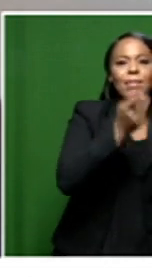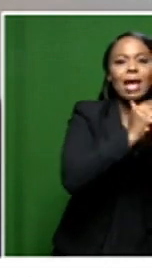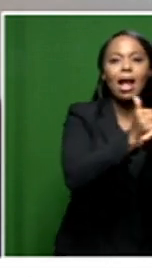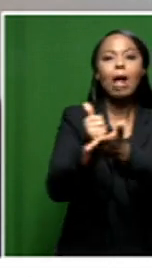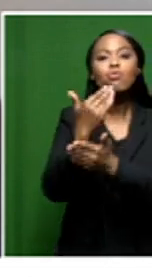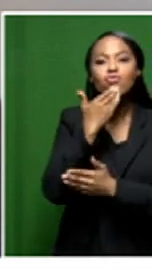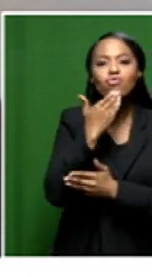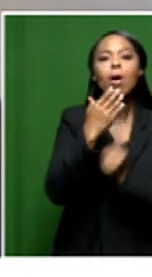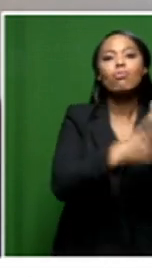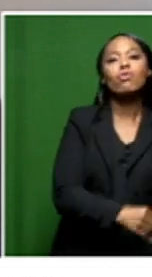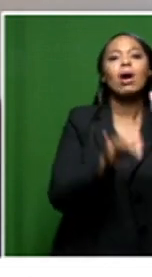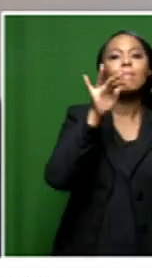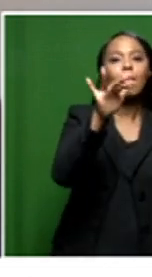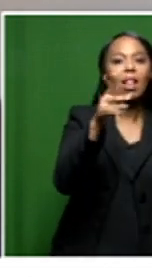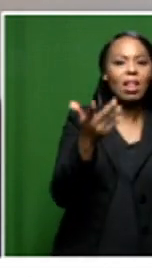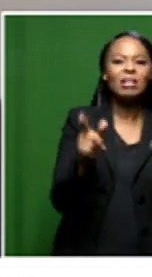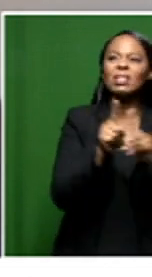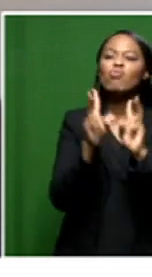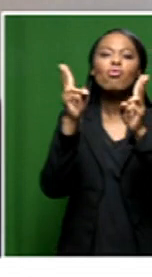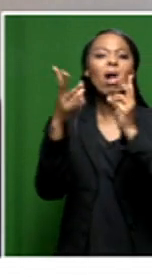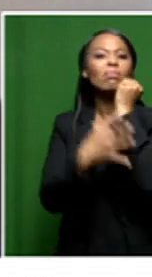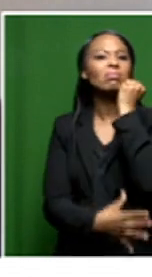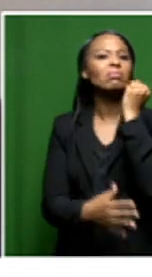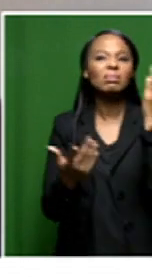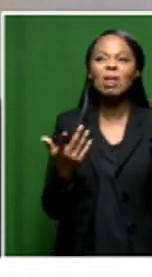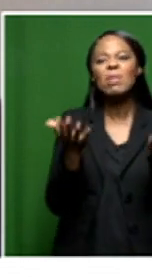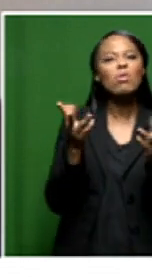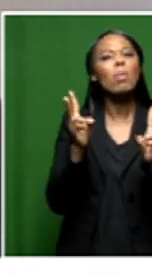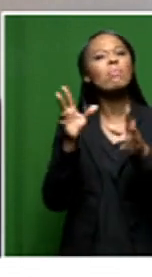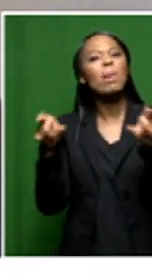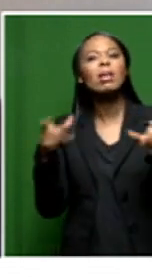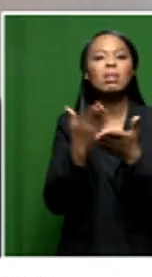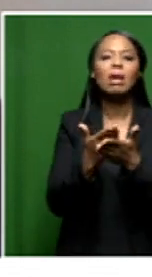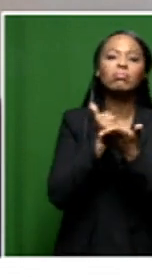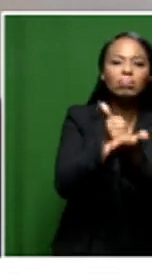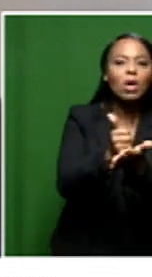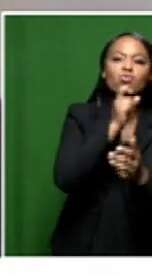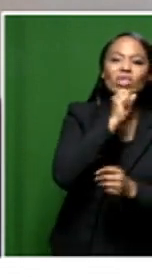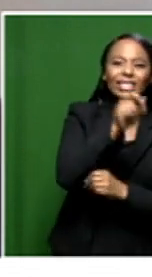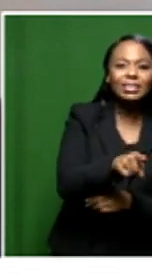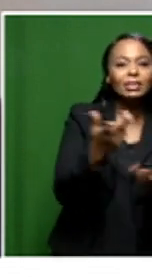people, as well as displaced people, as well as any person that would like to be more sustainable. And I actually welcome